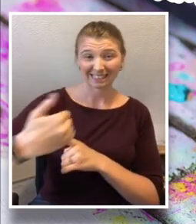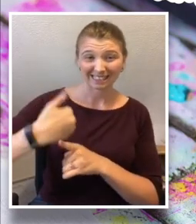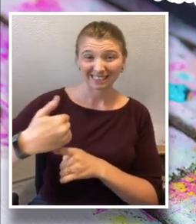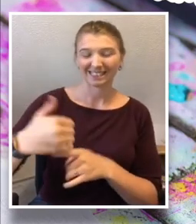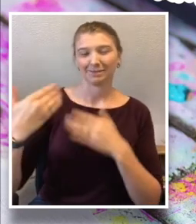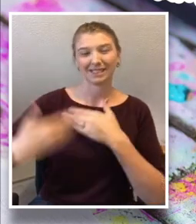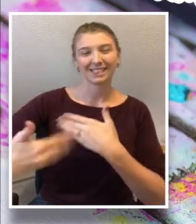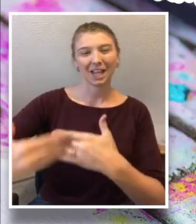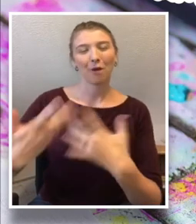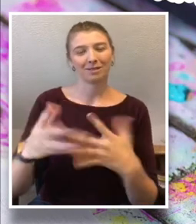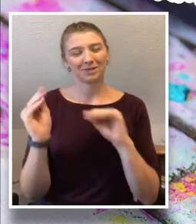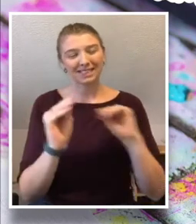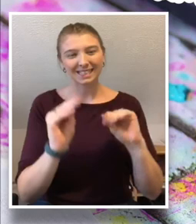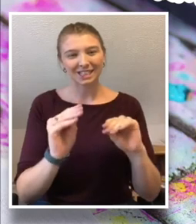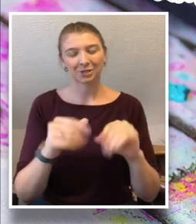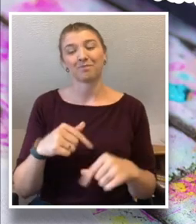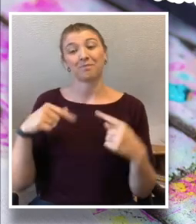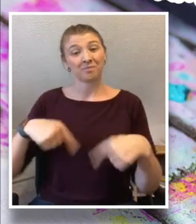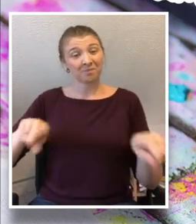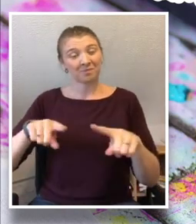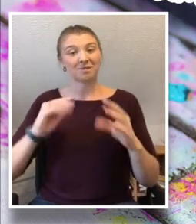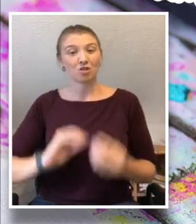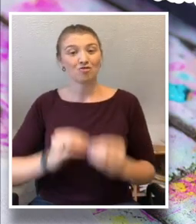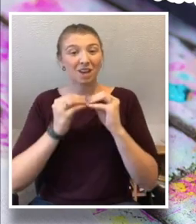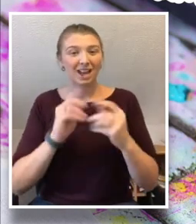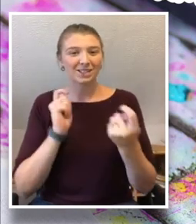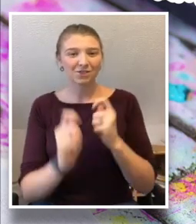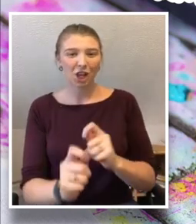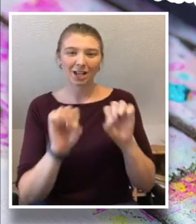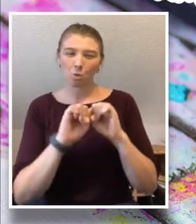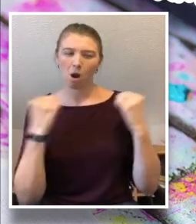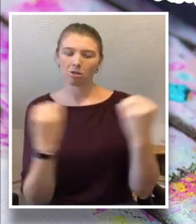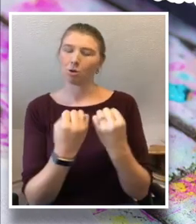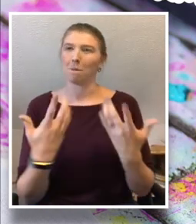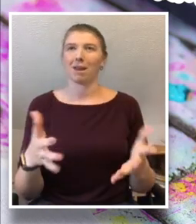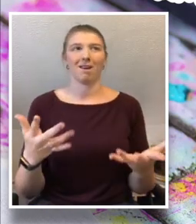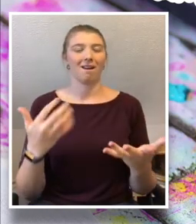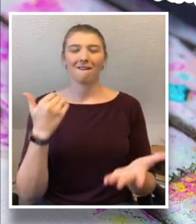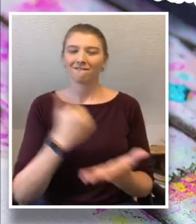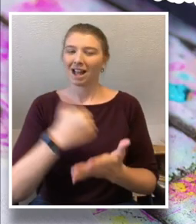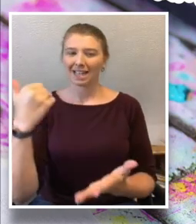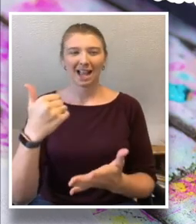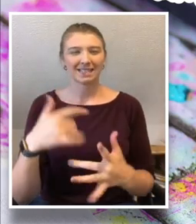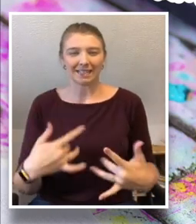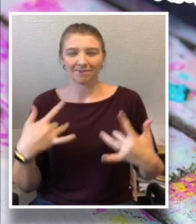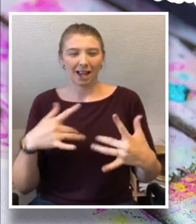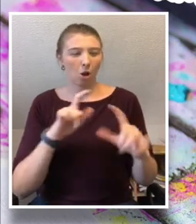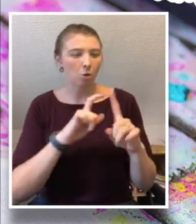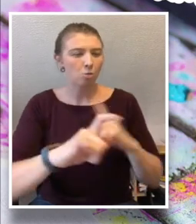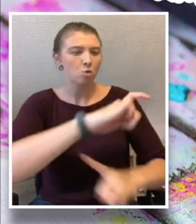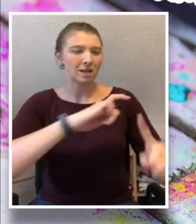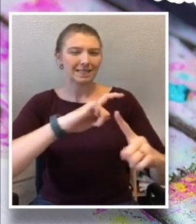able to put on. Creative Change Workshops has been a fantastic blend of